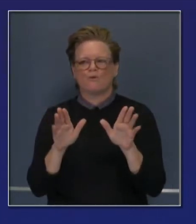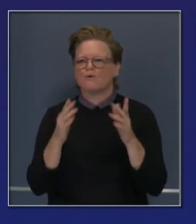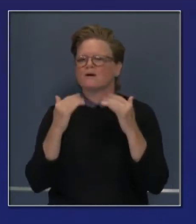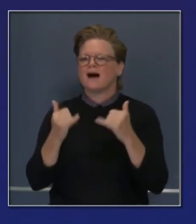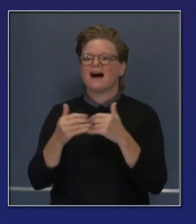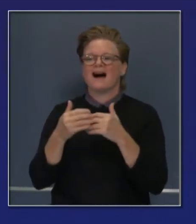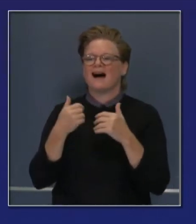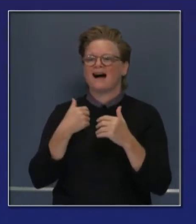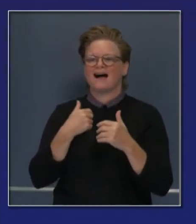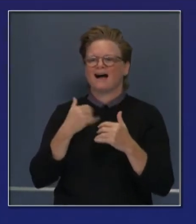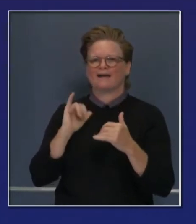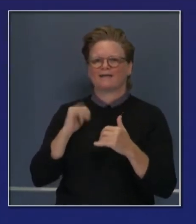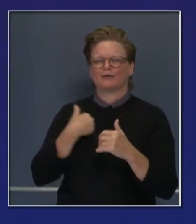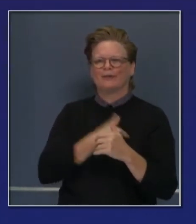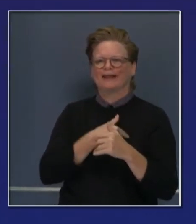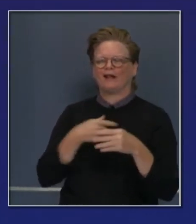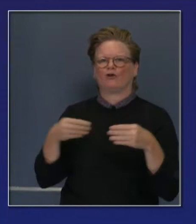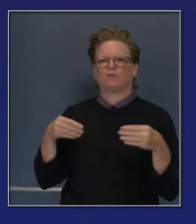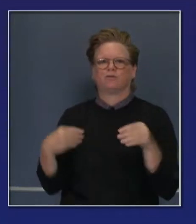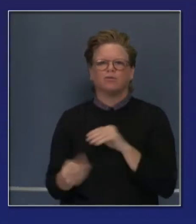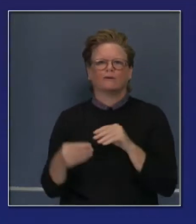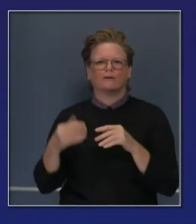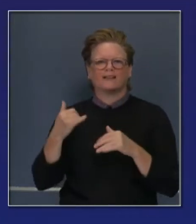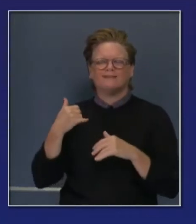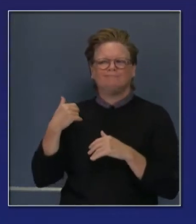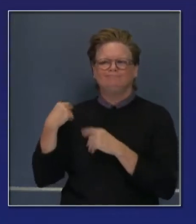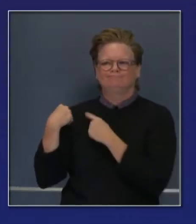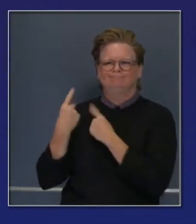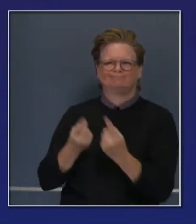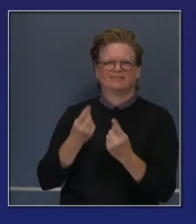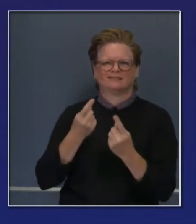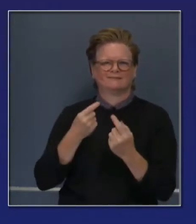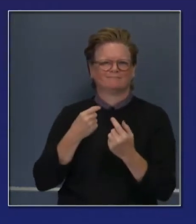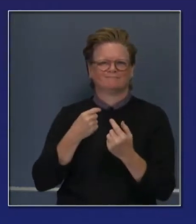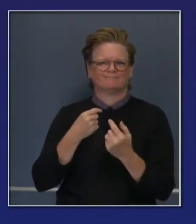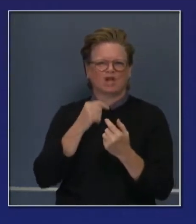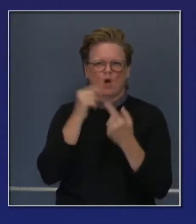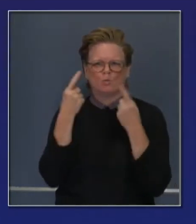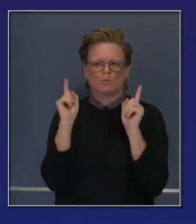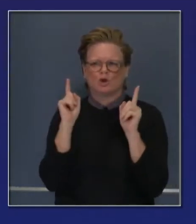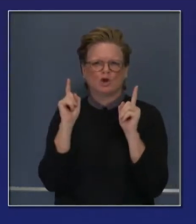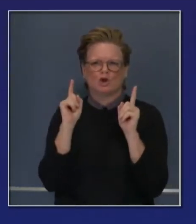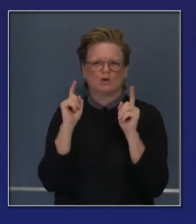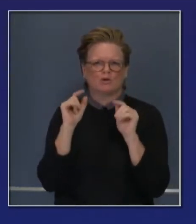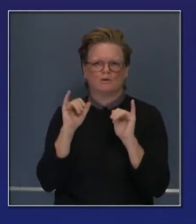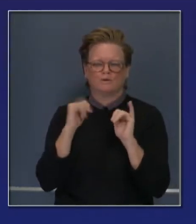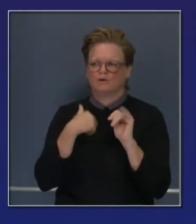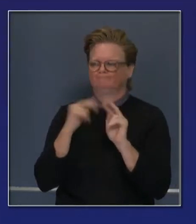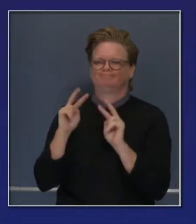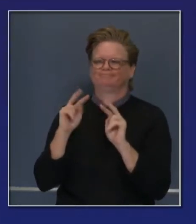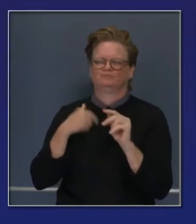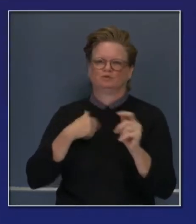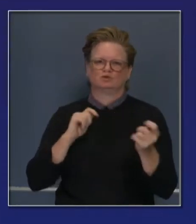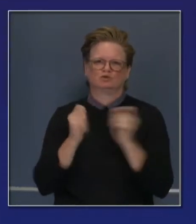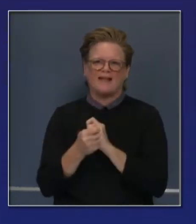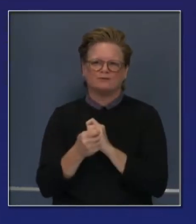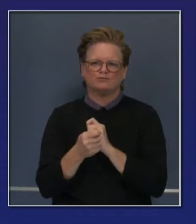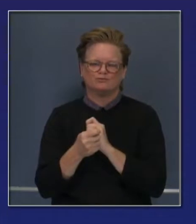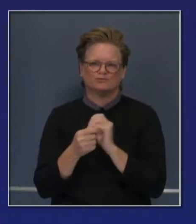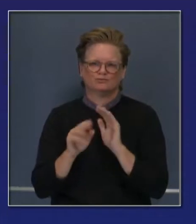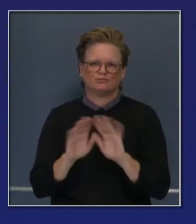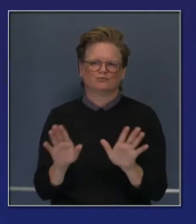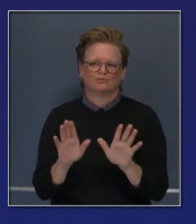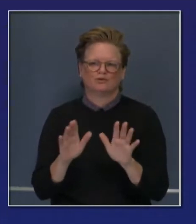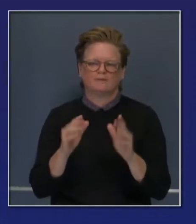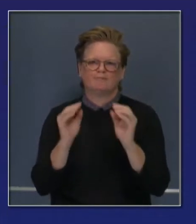significant distinction between what we've learned from the past and what we now are advancing in this more